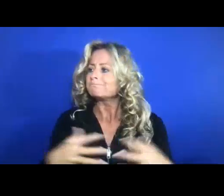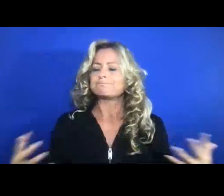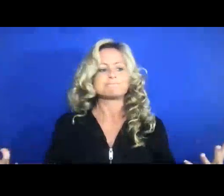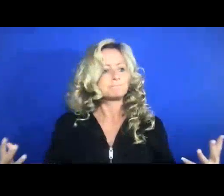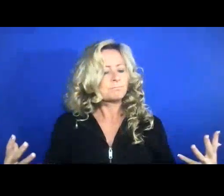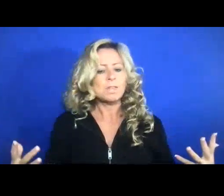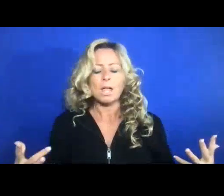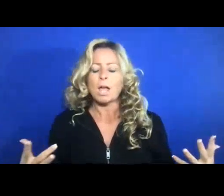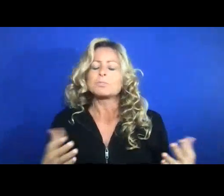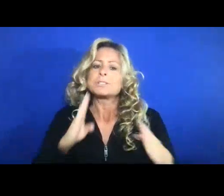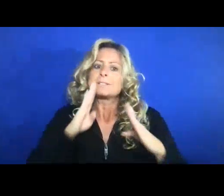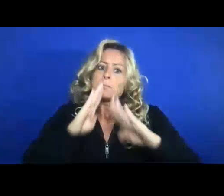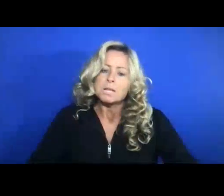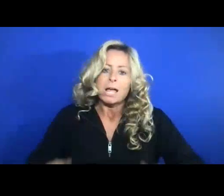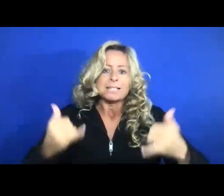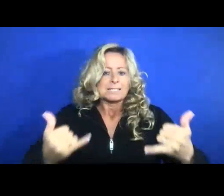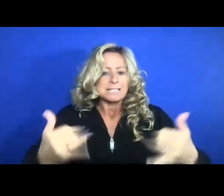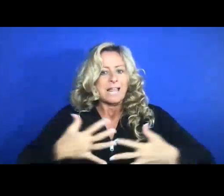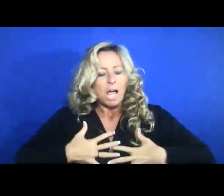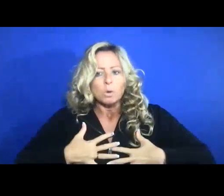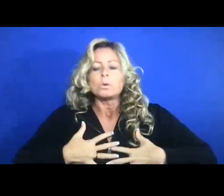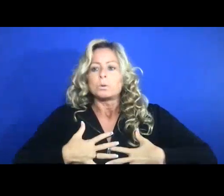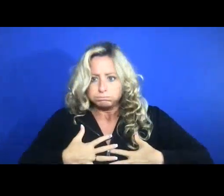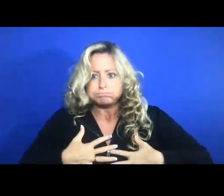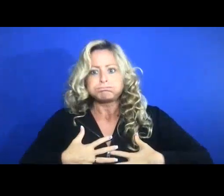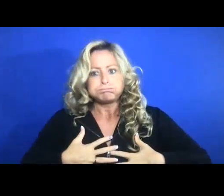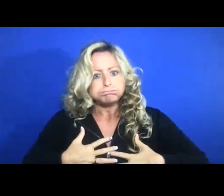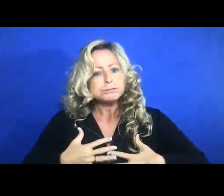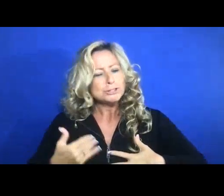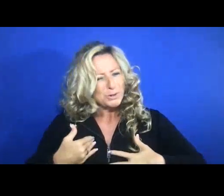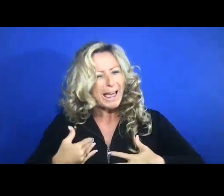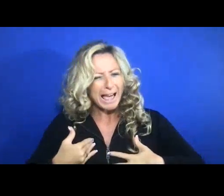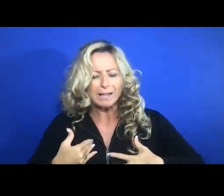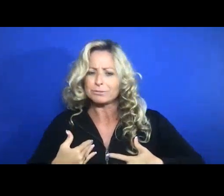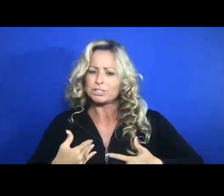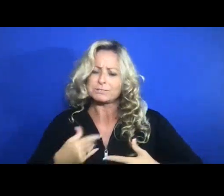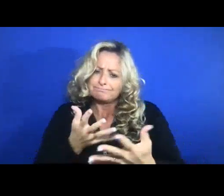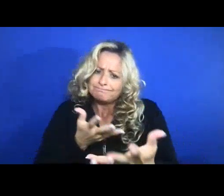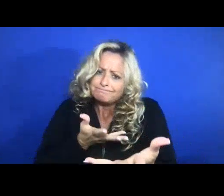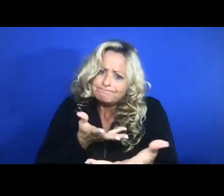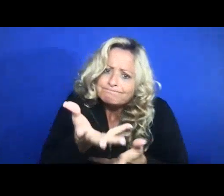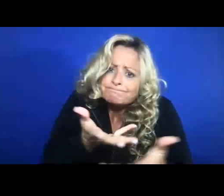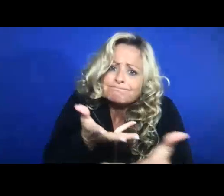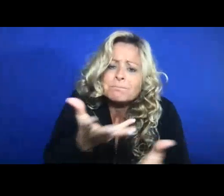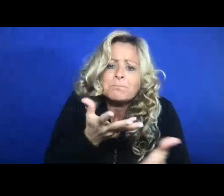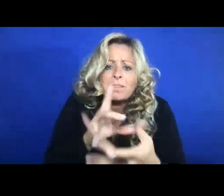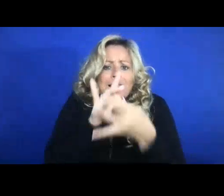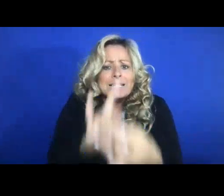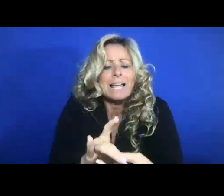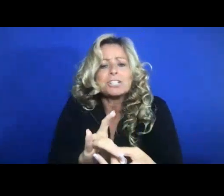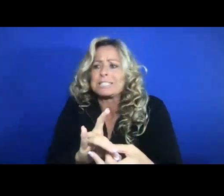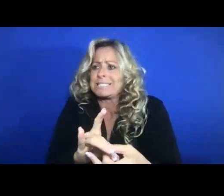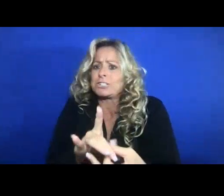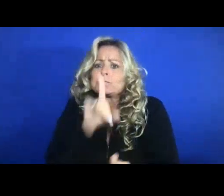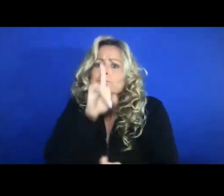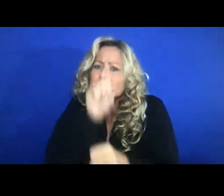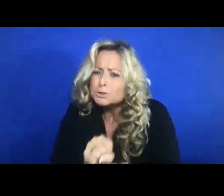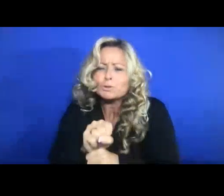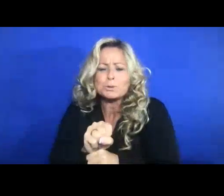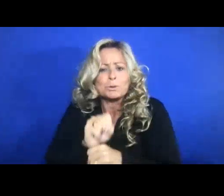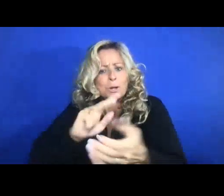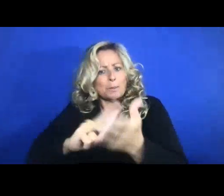I'm incredibly blessed to be where I am and to have meaningful connections and genuine purpose in my life today.